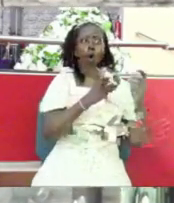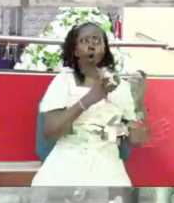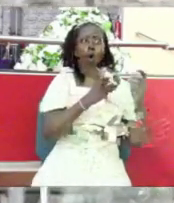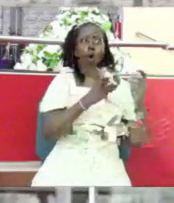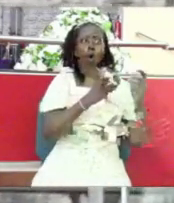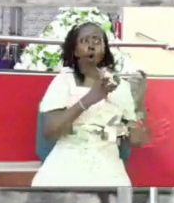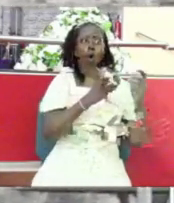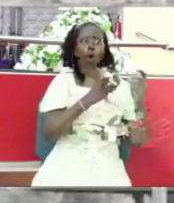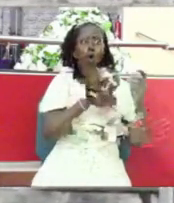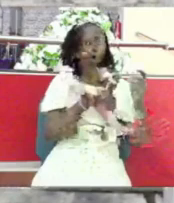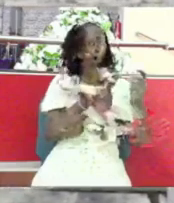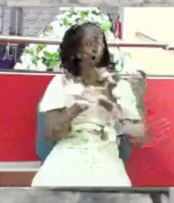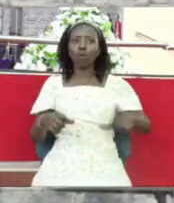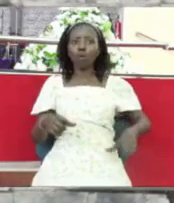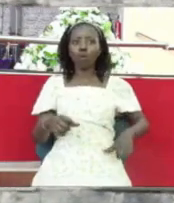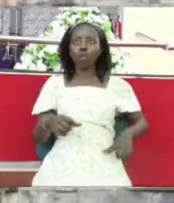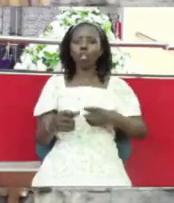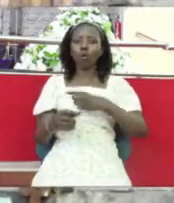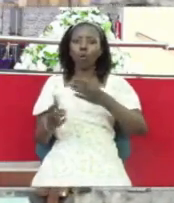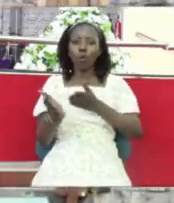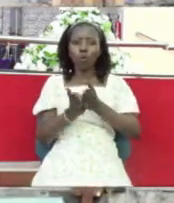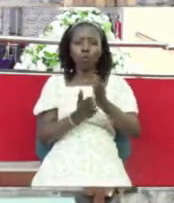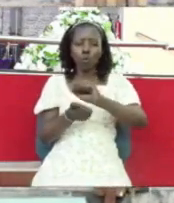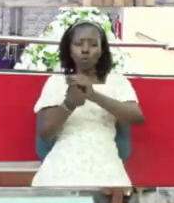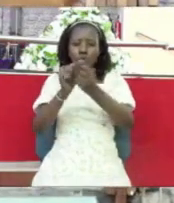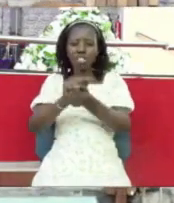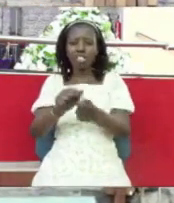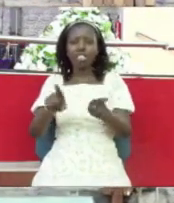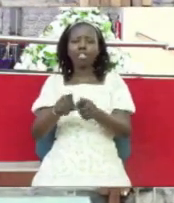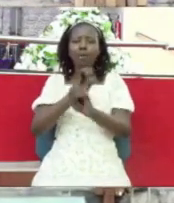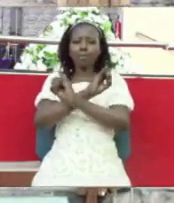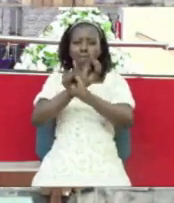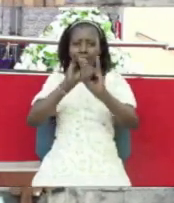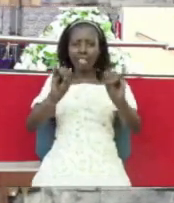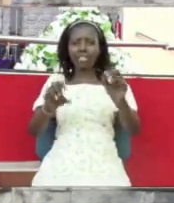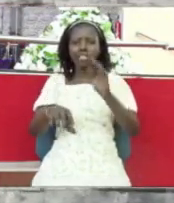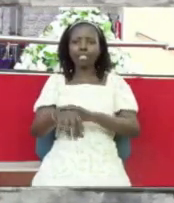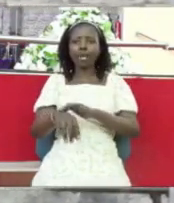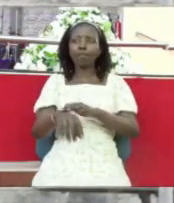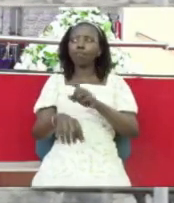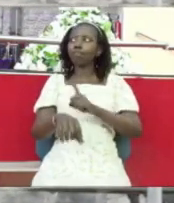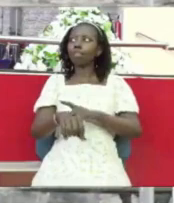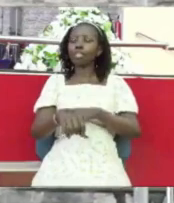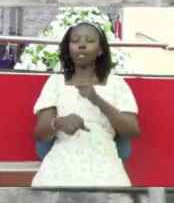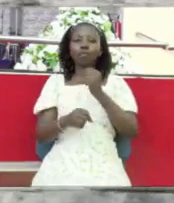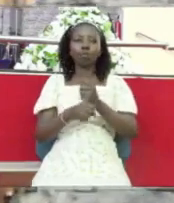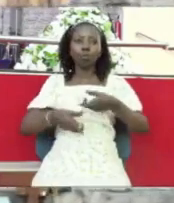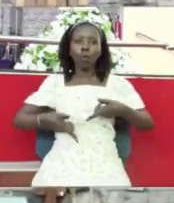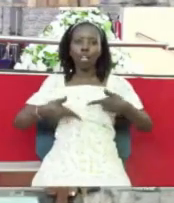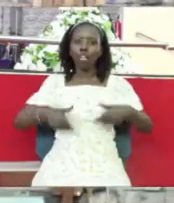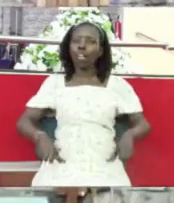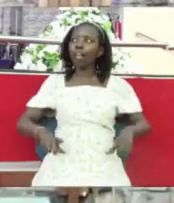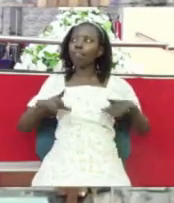we go through the process of conversion and sanctification as we are doing life. We